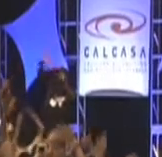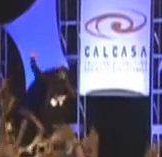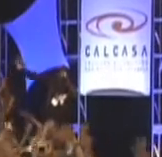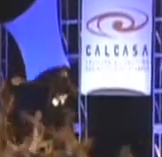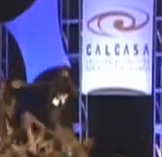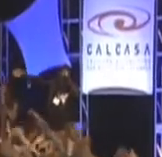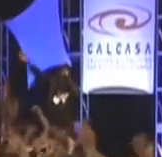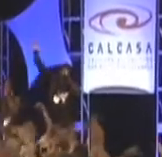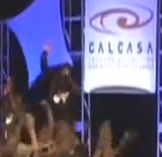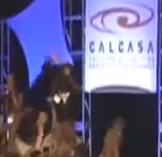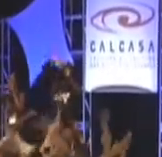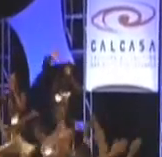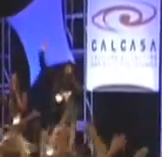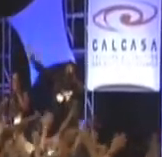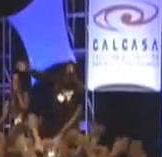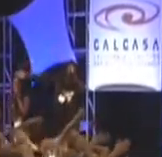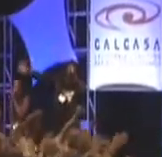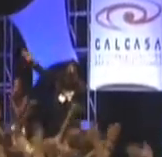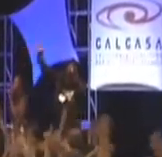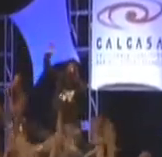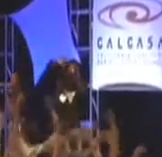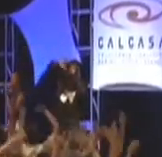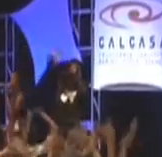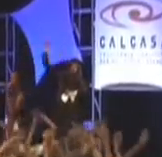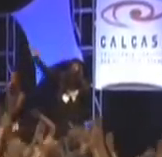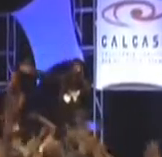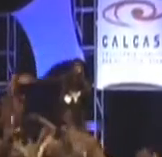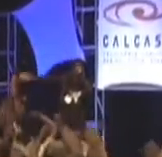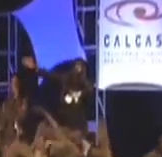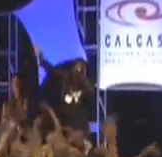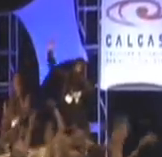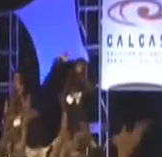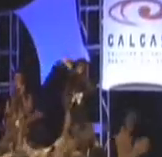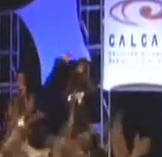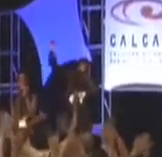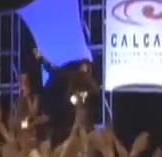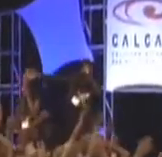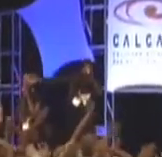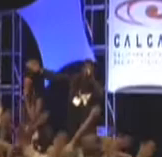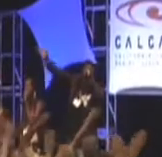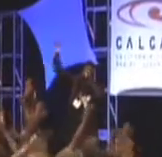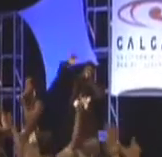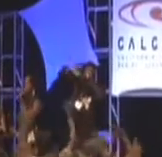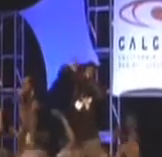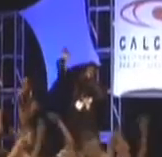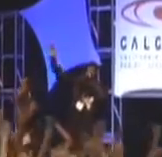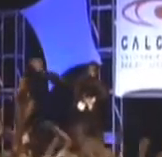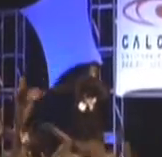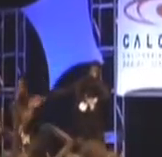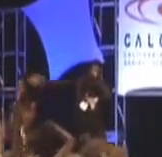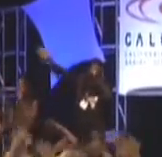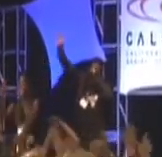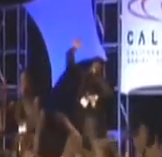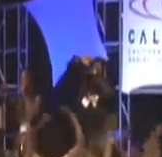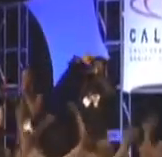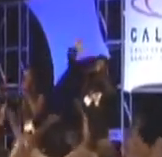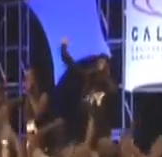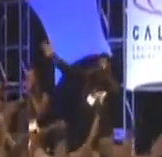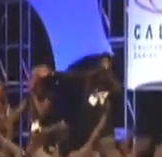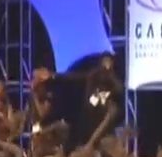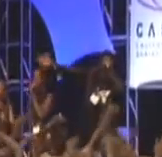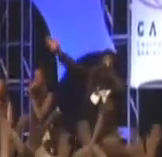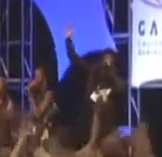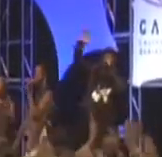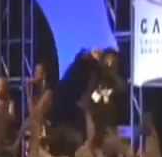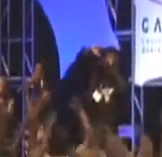house. This is a call to action. One more time. This is a call to action. Ayy. Ready? This is a call